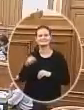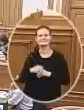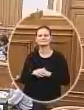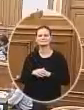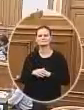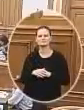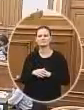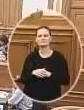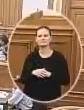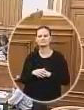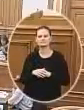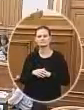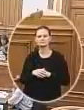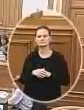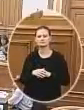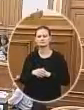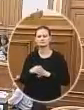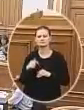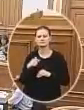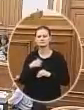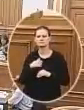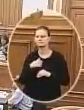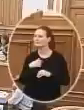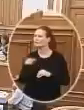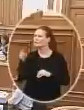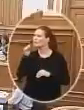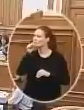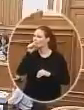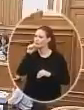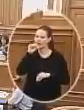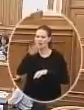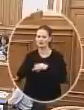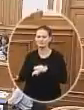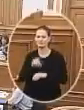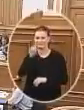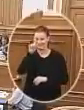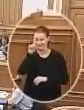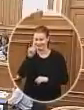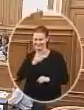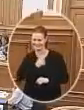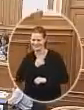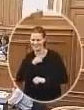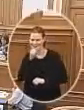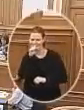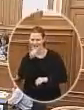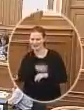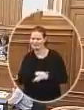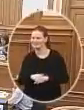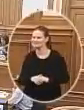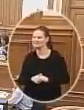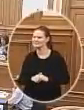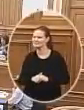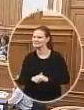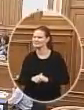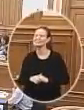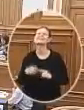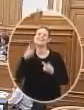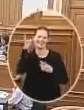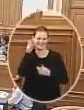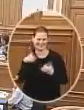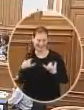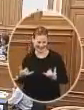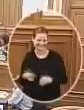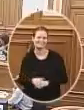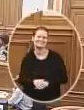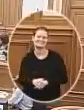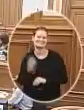Yeah, I'd like to kind of address some of. I think your mic is off. Microphone is on. Can you hear me now? Yes.